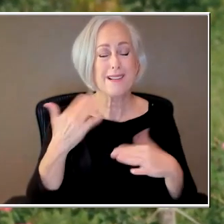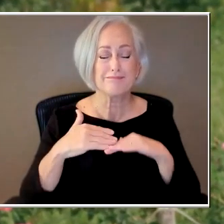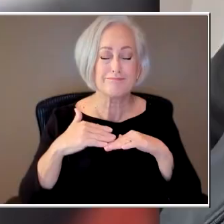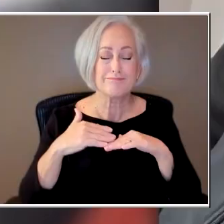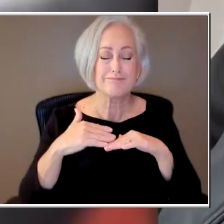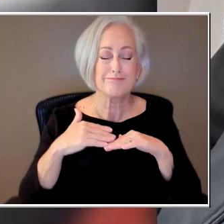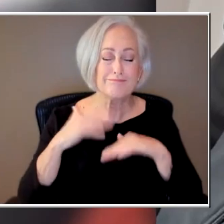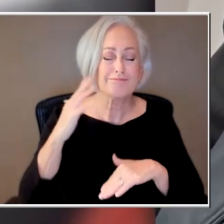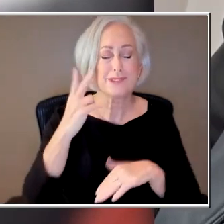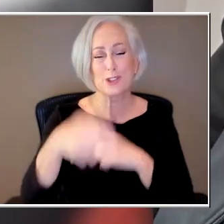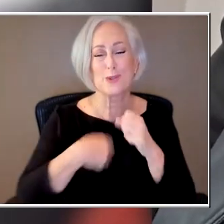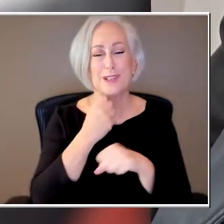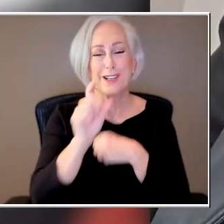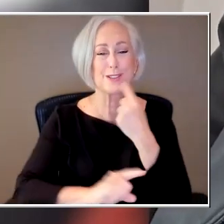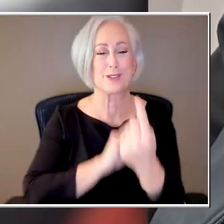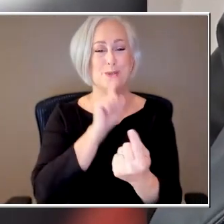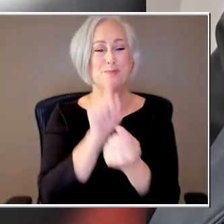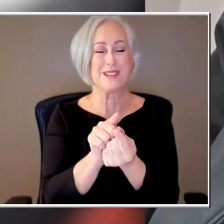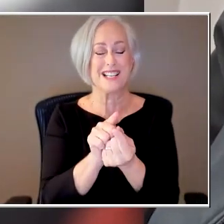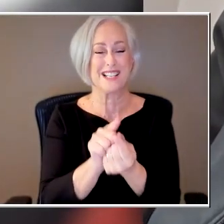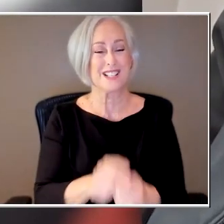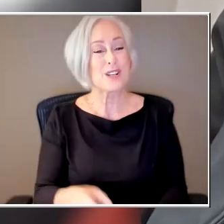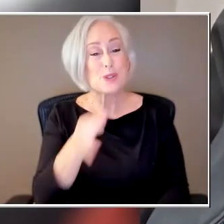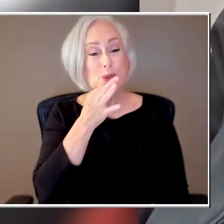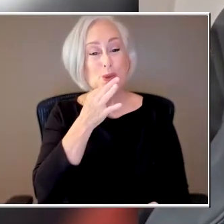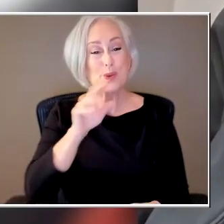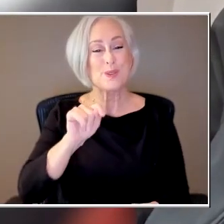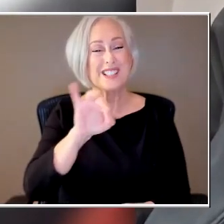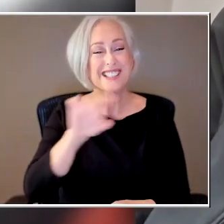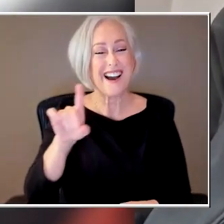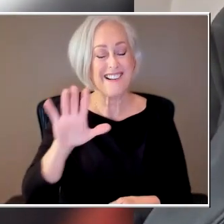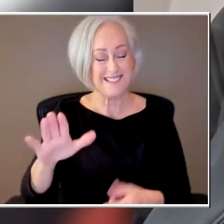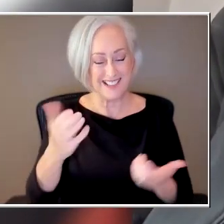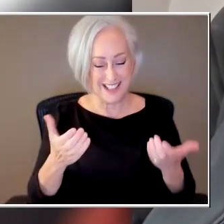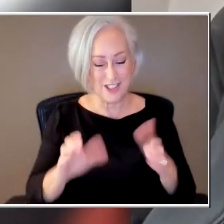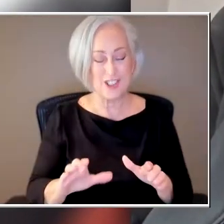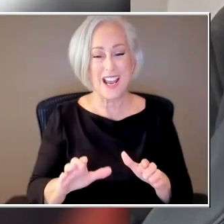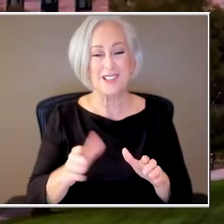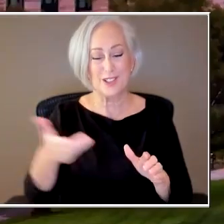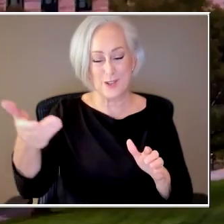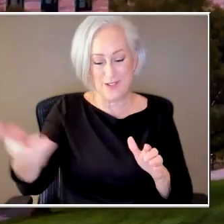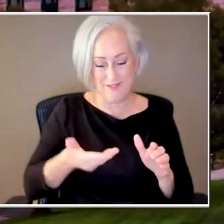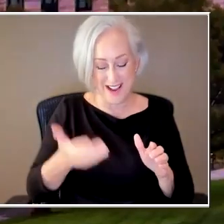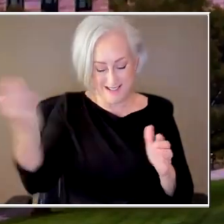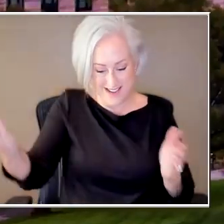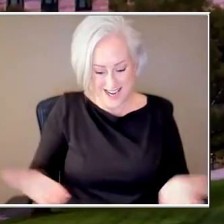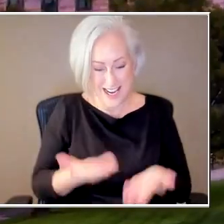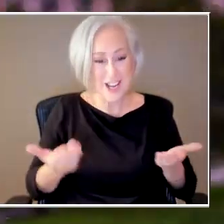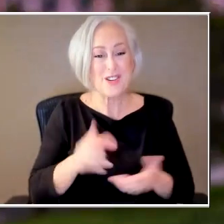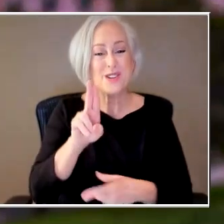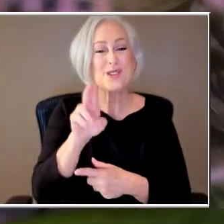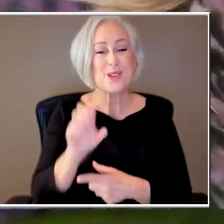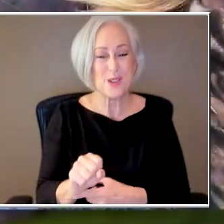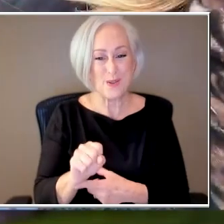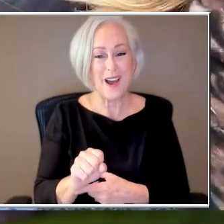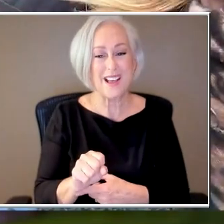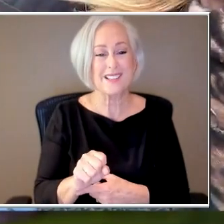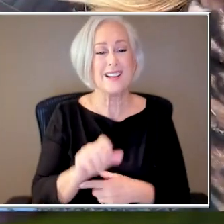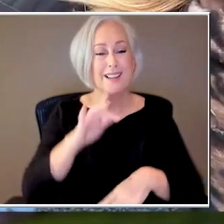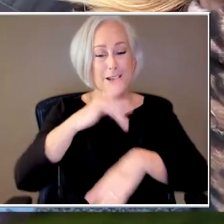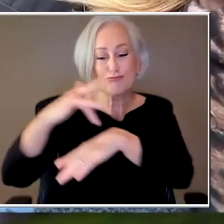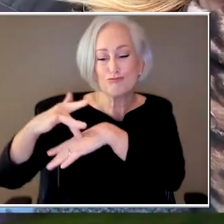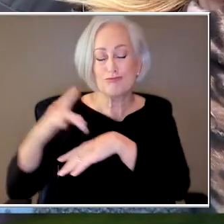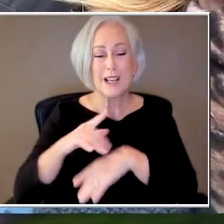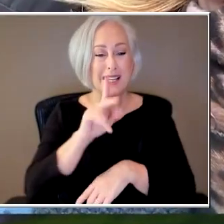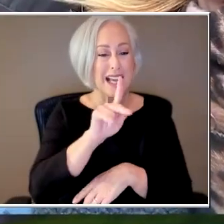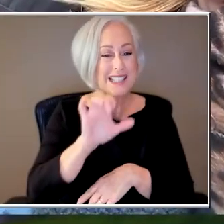meet her. Soon, it was Todd's chance to host Zelia for her first trip to the United States, where they hit Kansas City, New York,